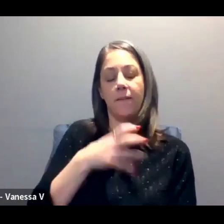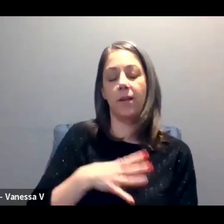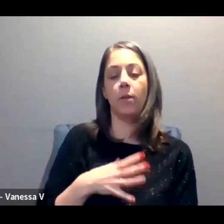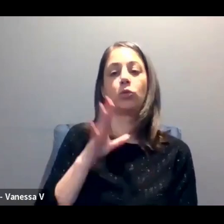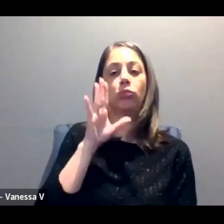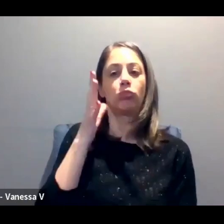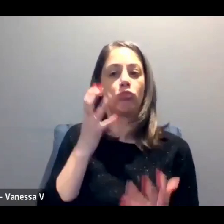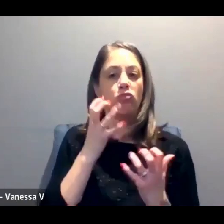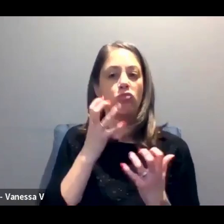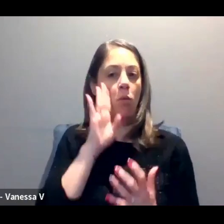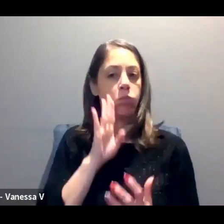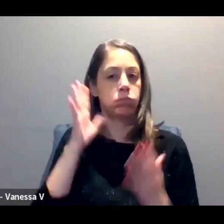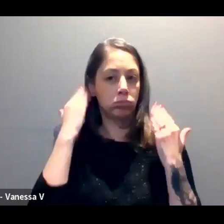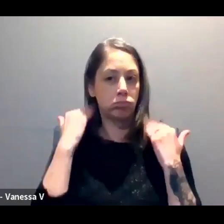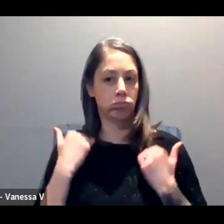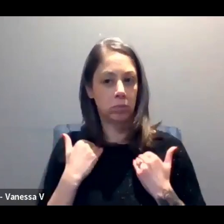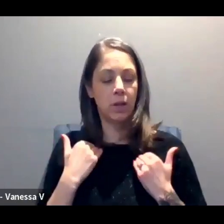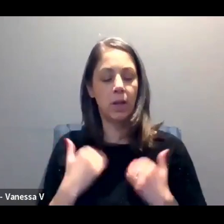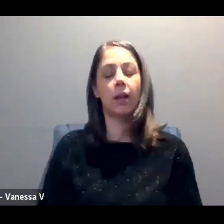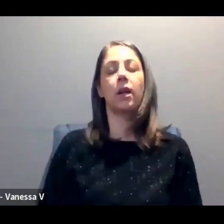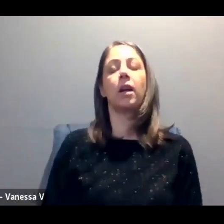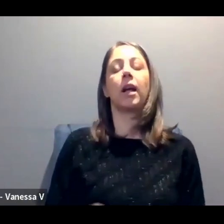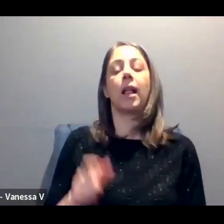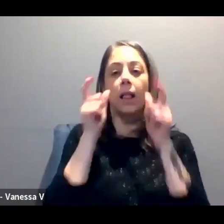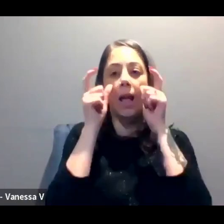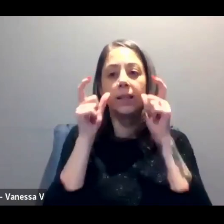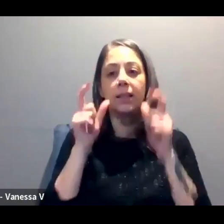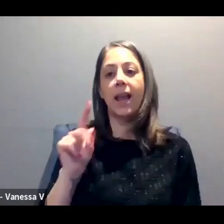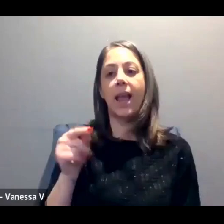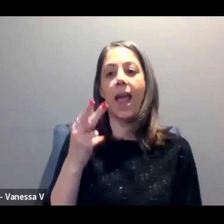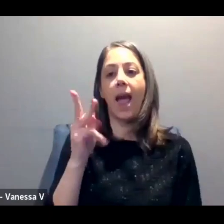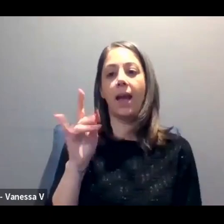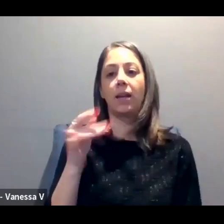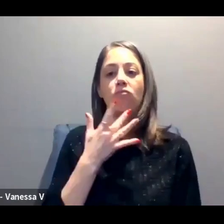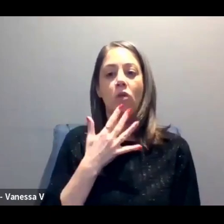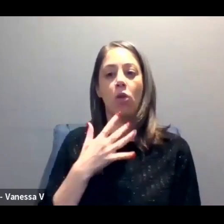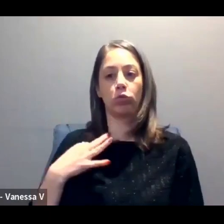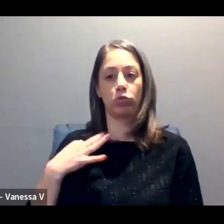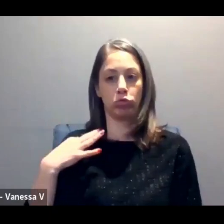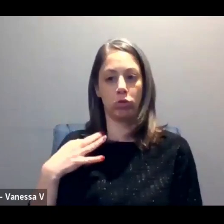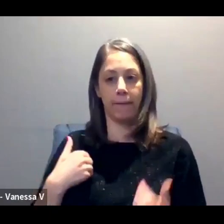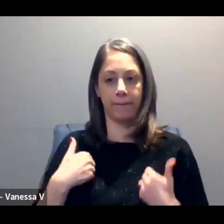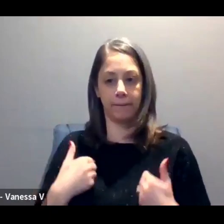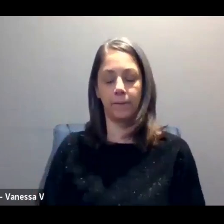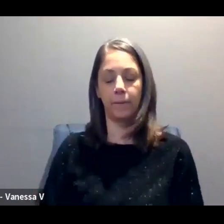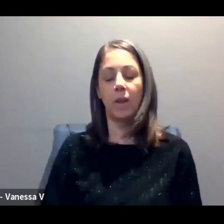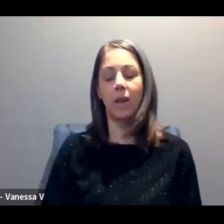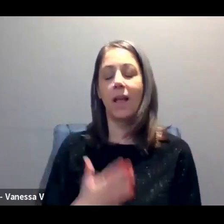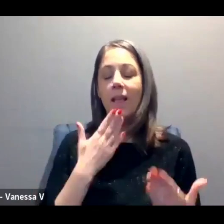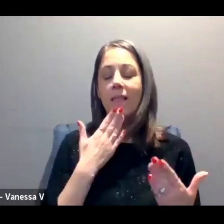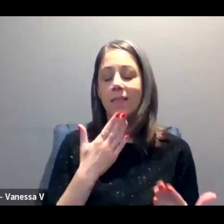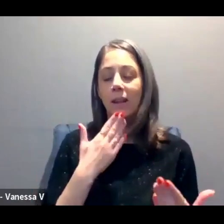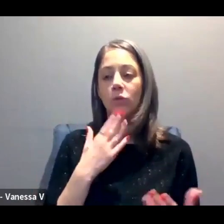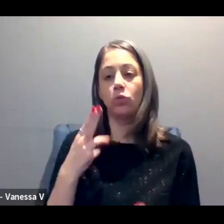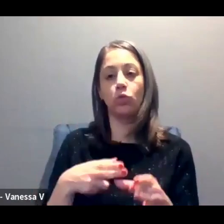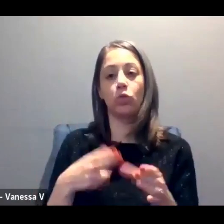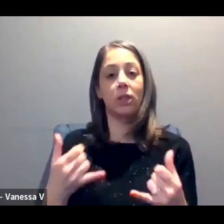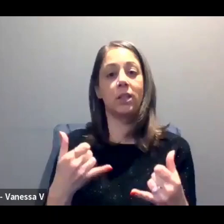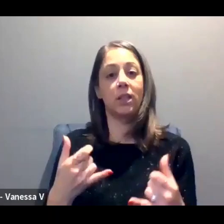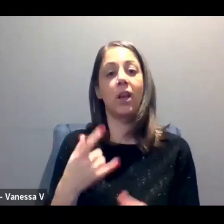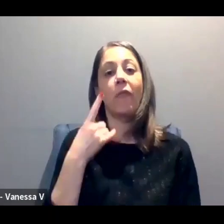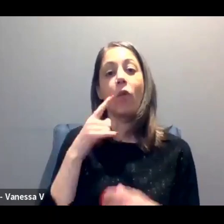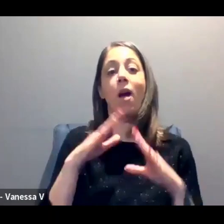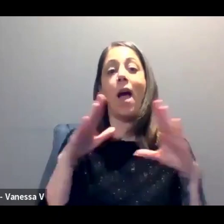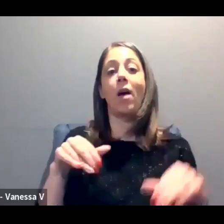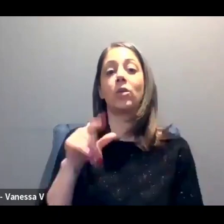length hair and glasses, and I'm wearing a khaki colored shirt. And I'd like to welcome and thank you for joining us for today's session on